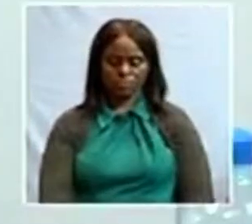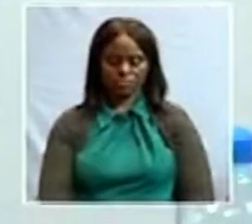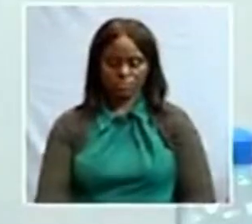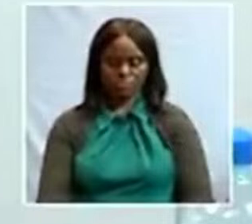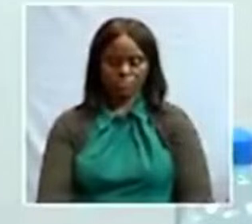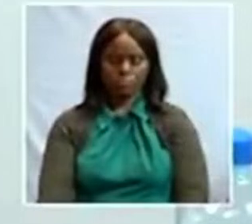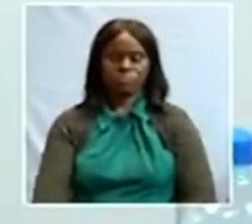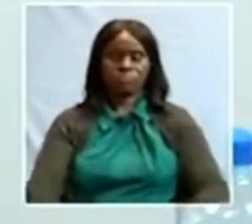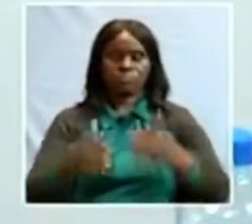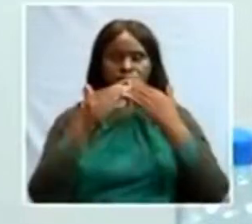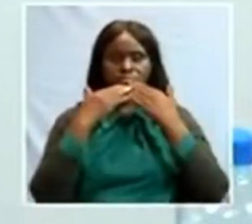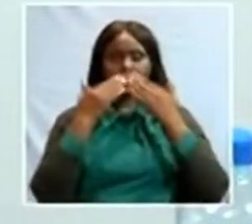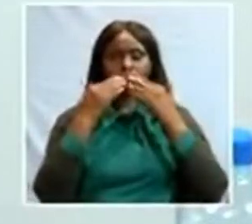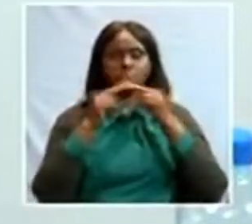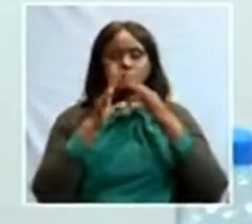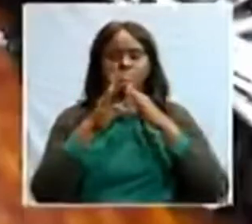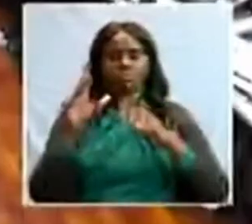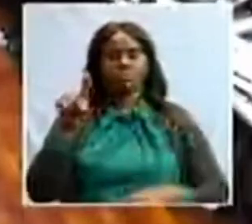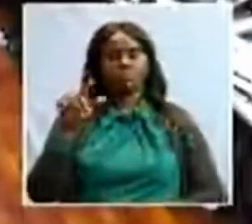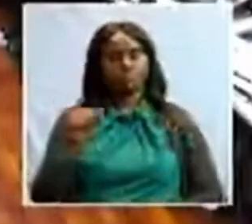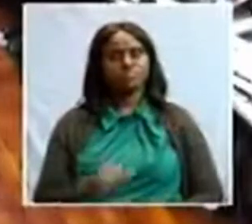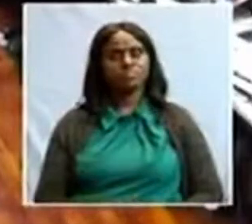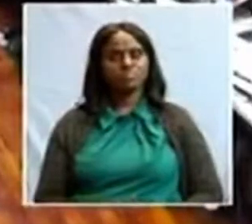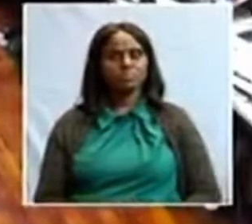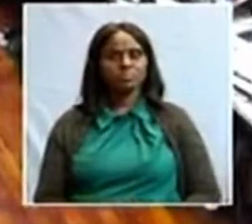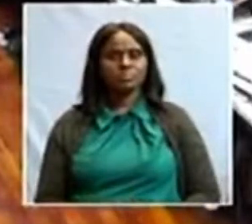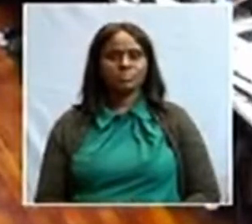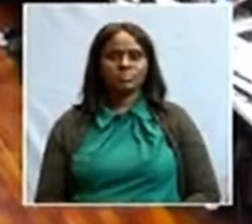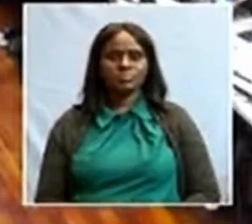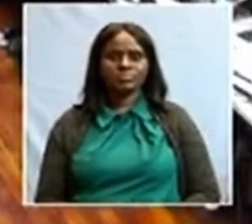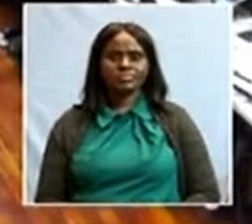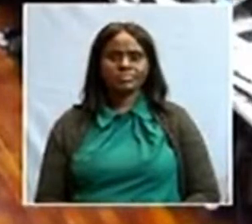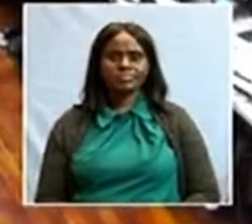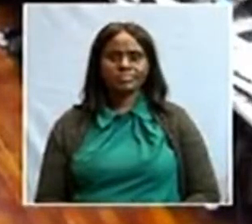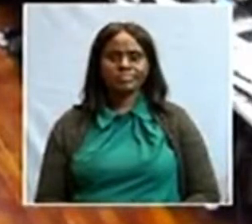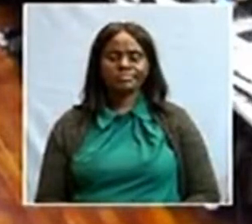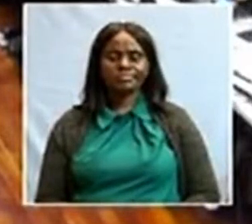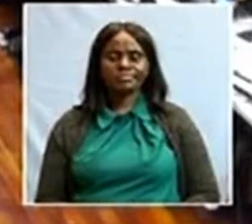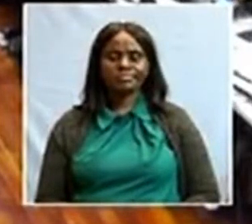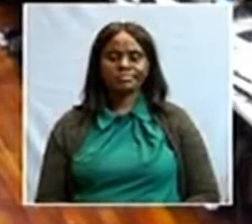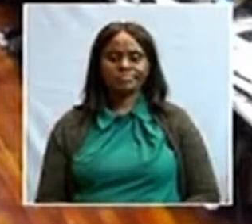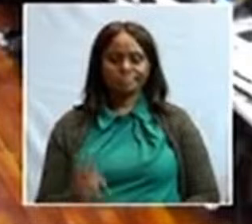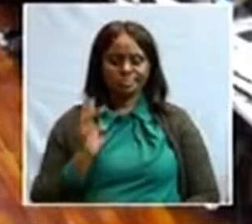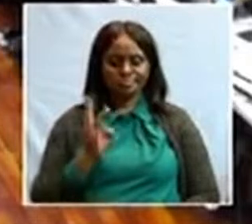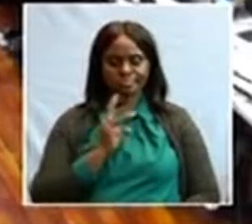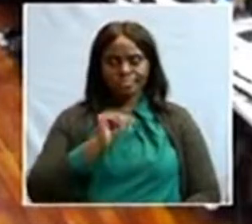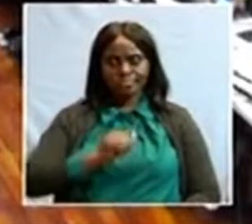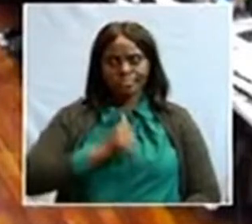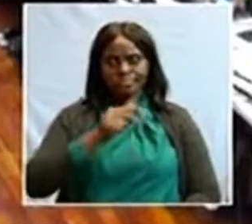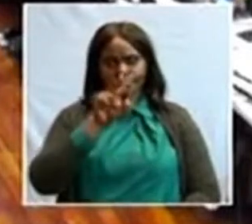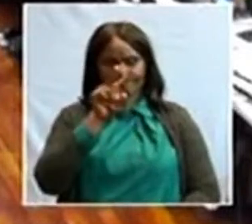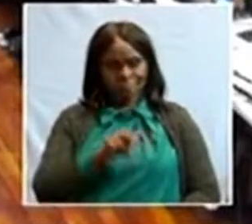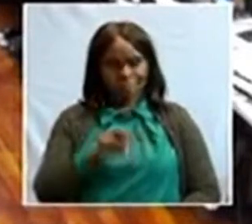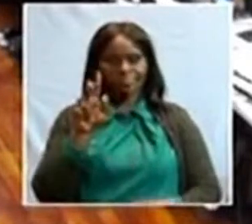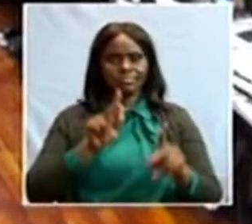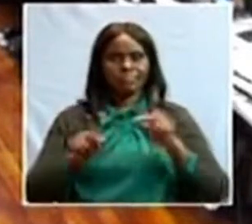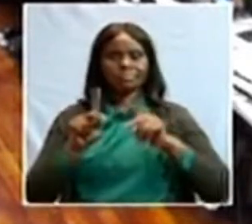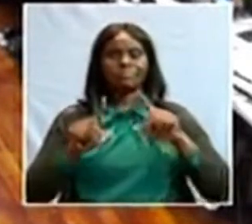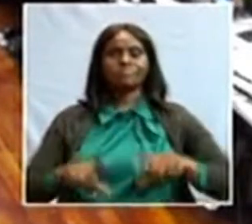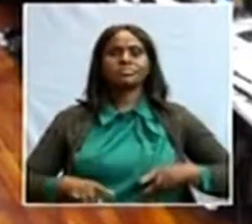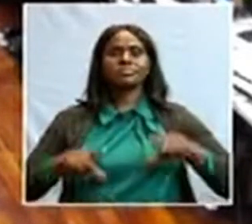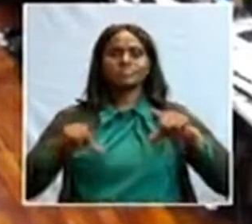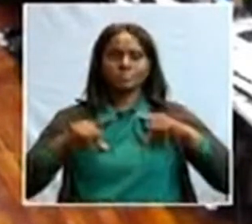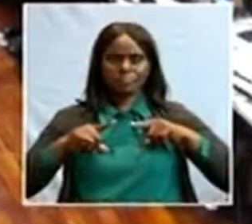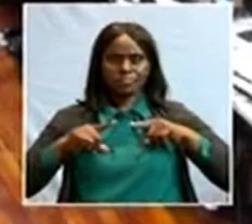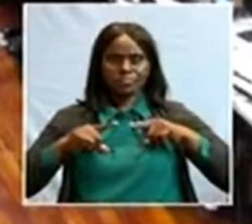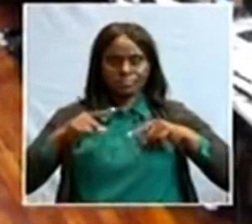Thank you so much. Yes. Yes. Chair, we are looking at people's lives.